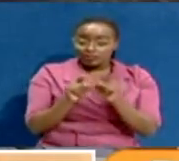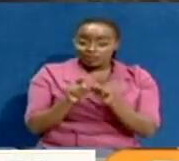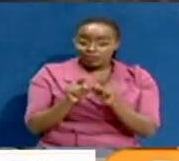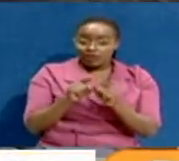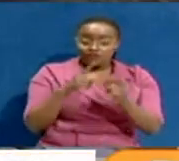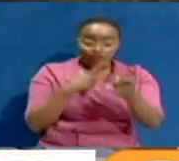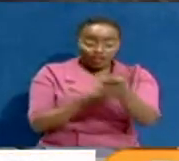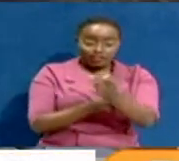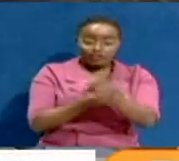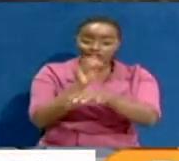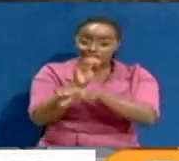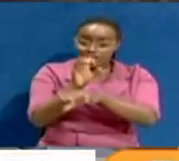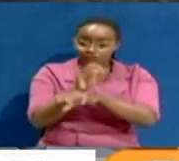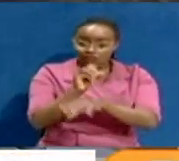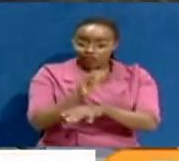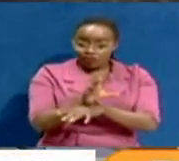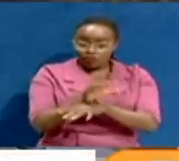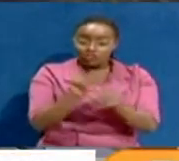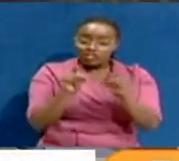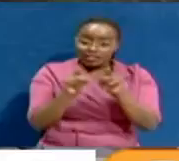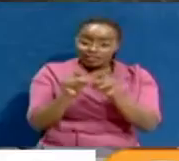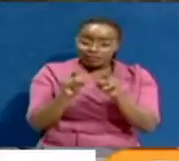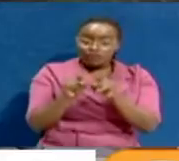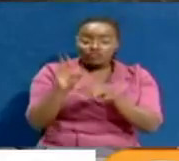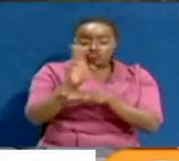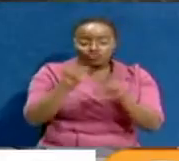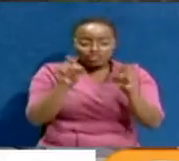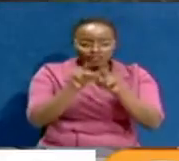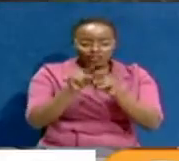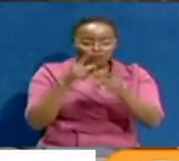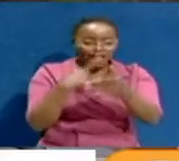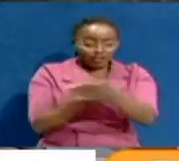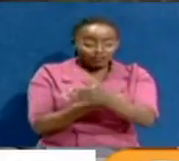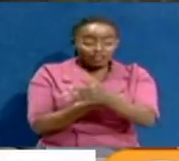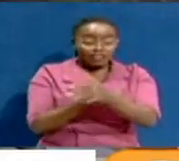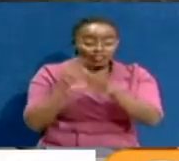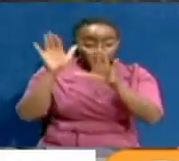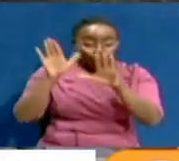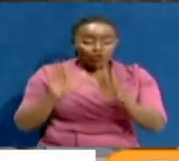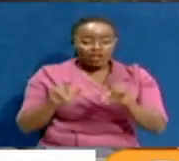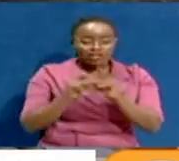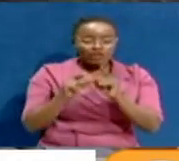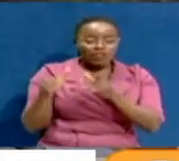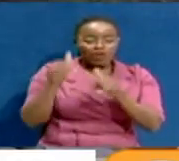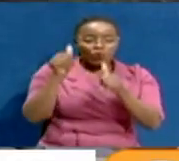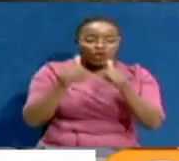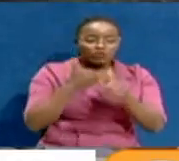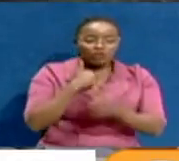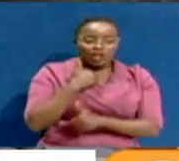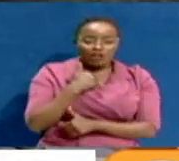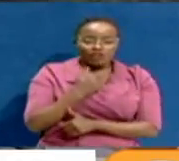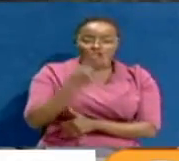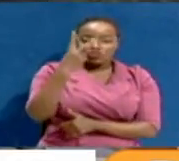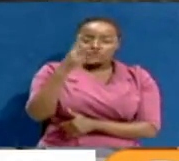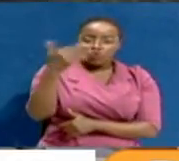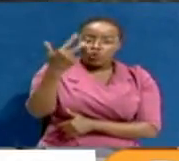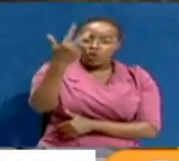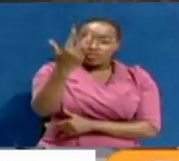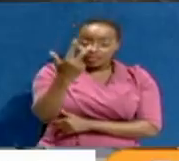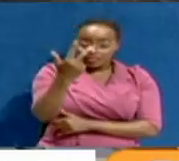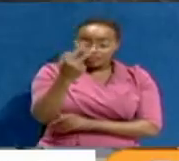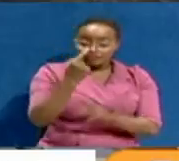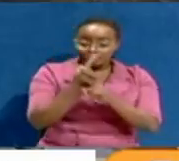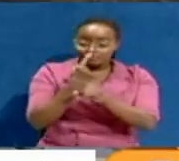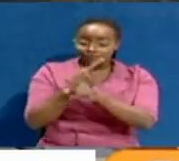same vaccine, and it's advisable to take the same vaccine. So under the mechanism that we're under, I think there are 2 or 3